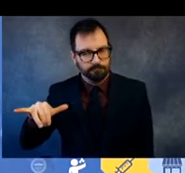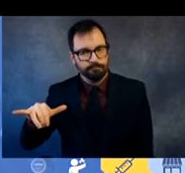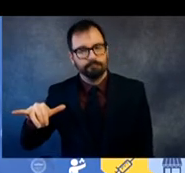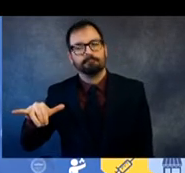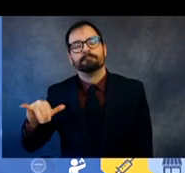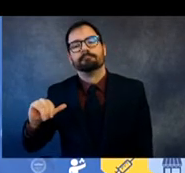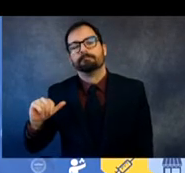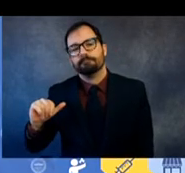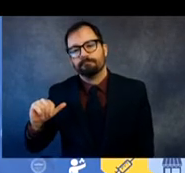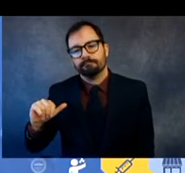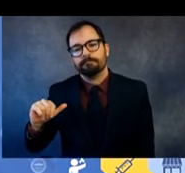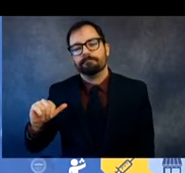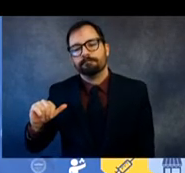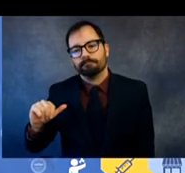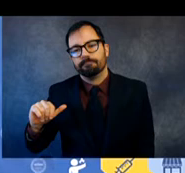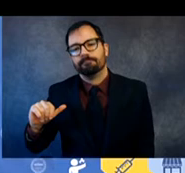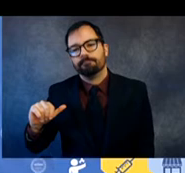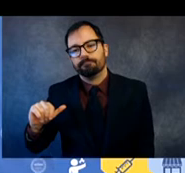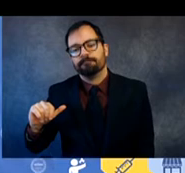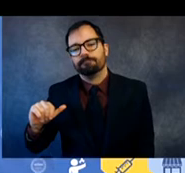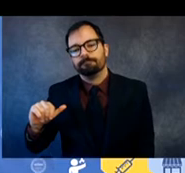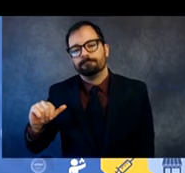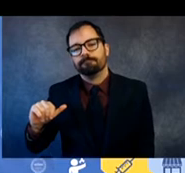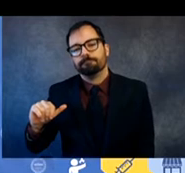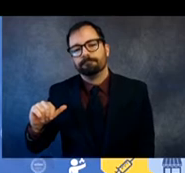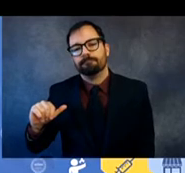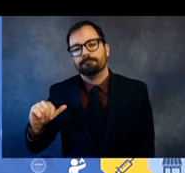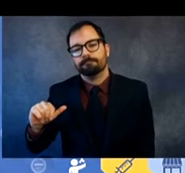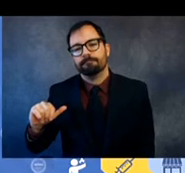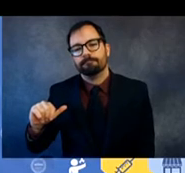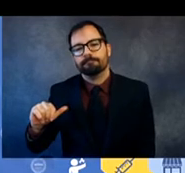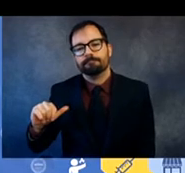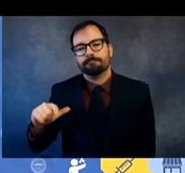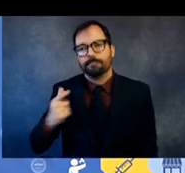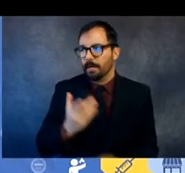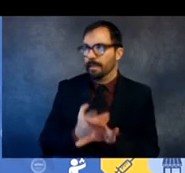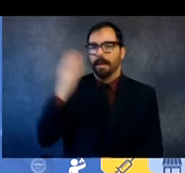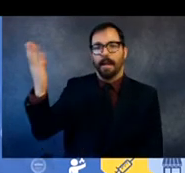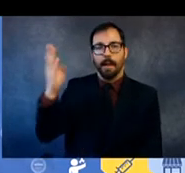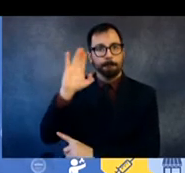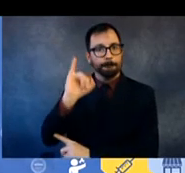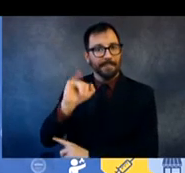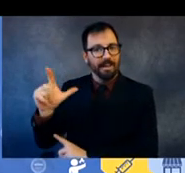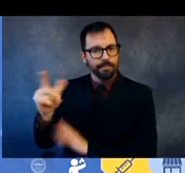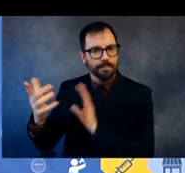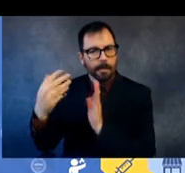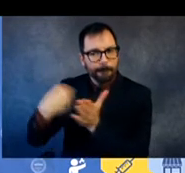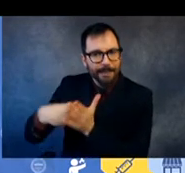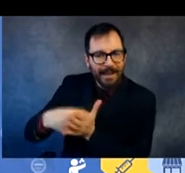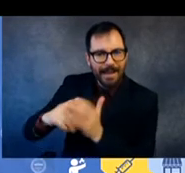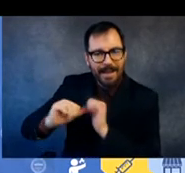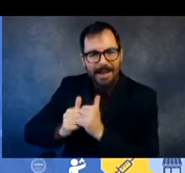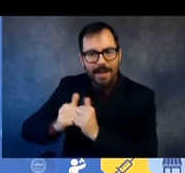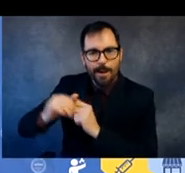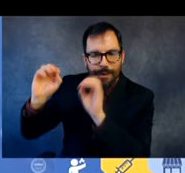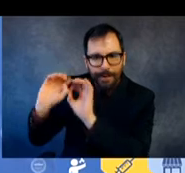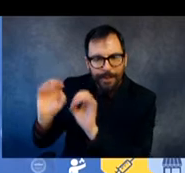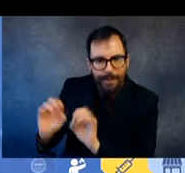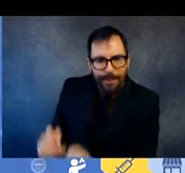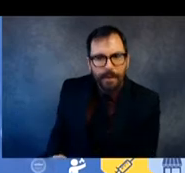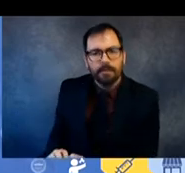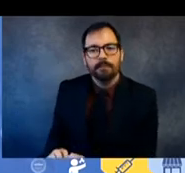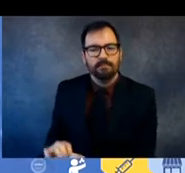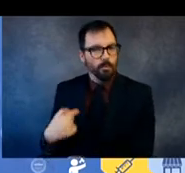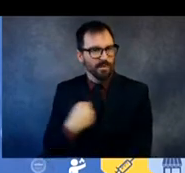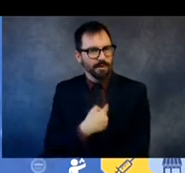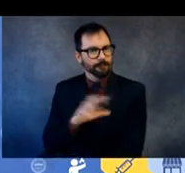under reconciliation on oversight and on financial services, we were part of that process. Also, we put some transportation